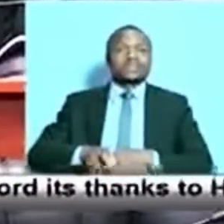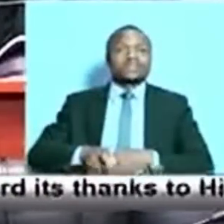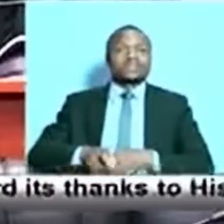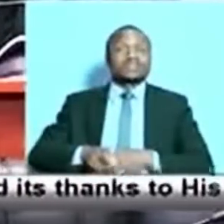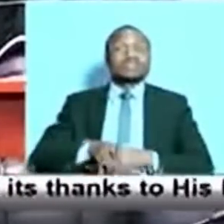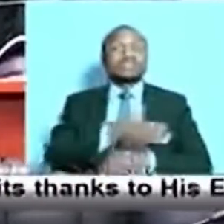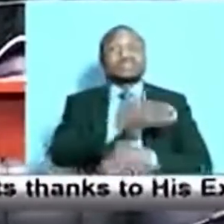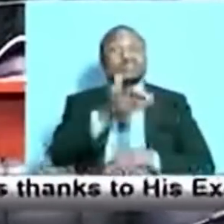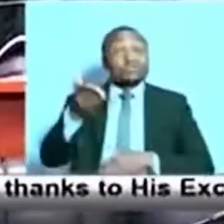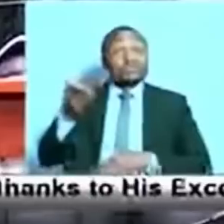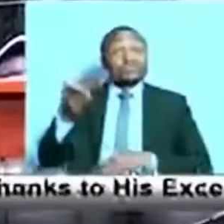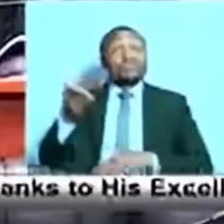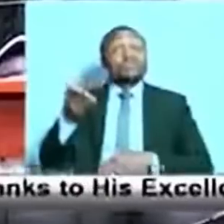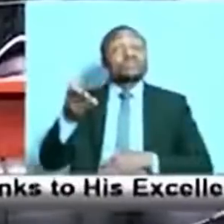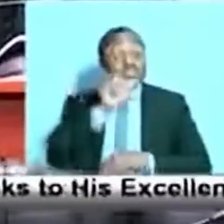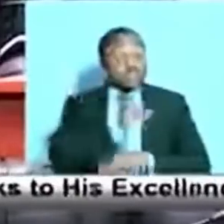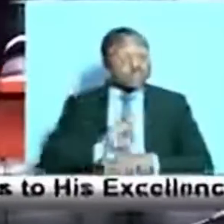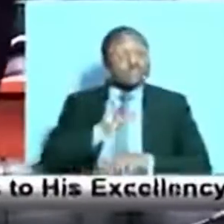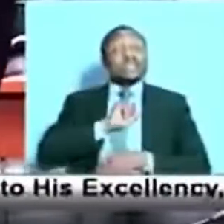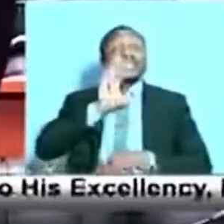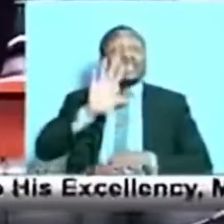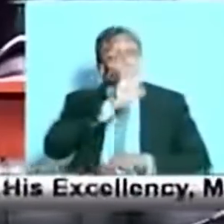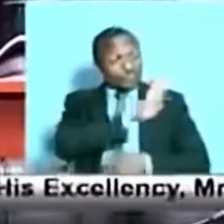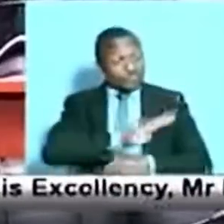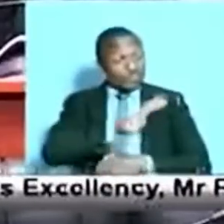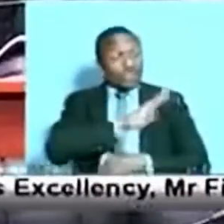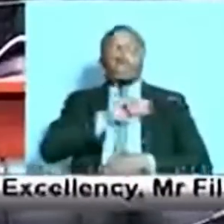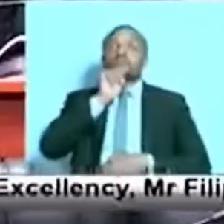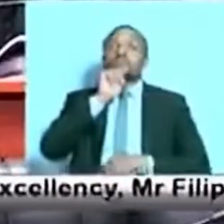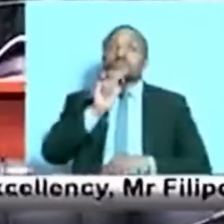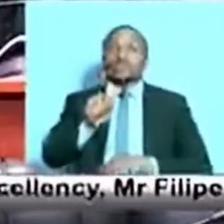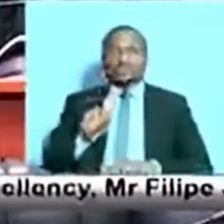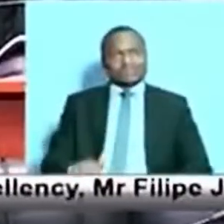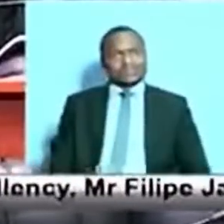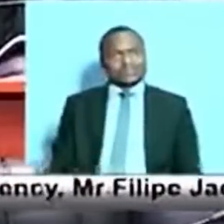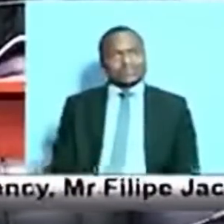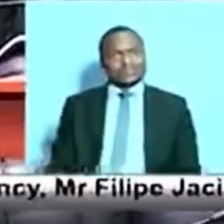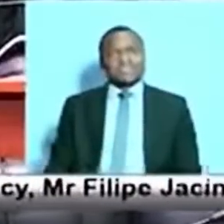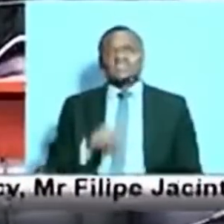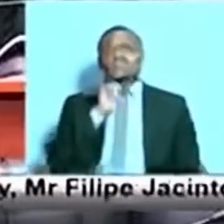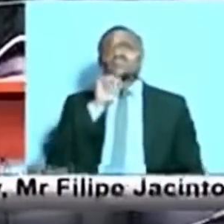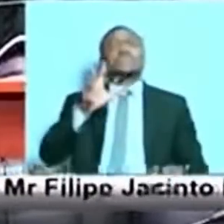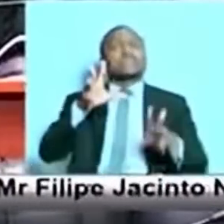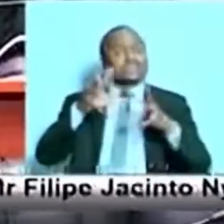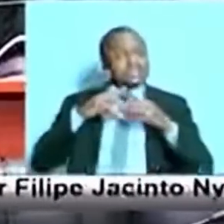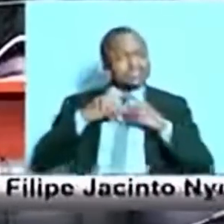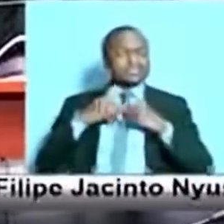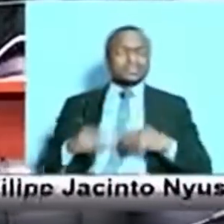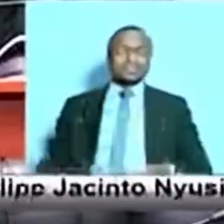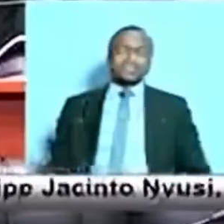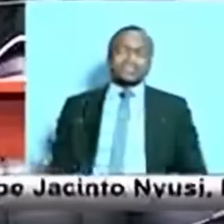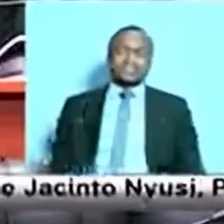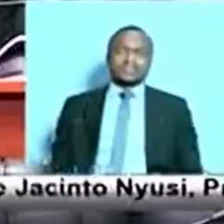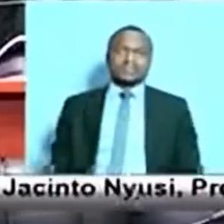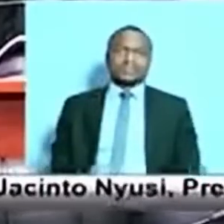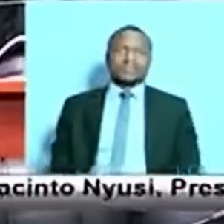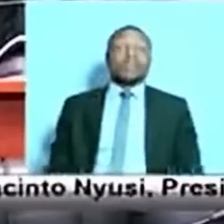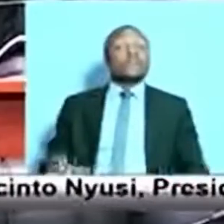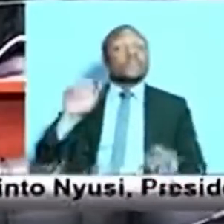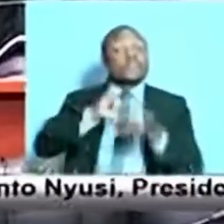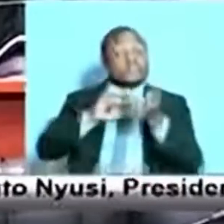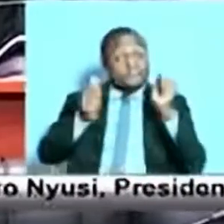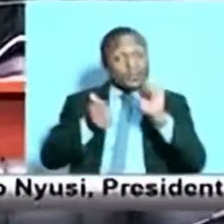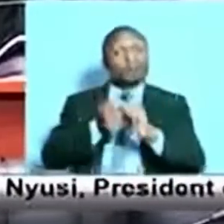their conduct by not actually accepting that the problems